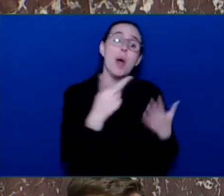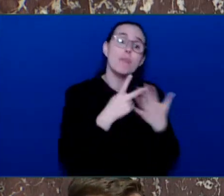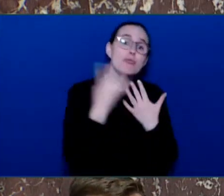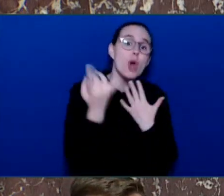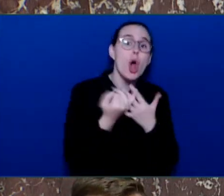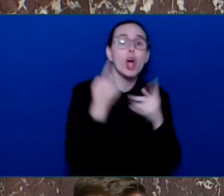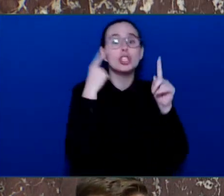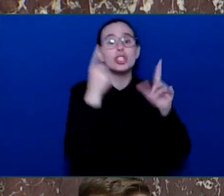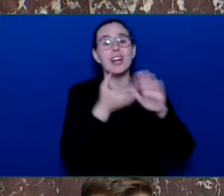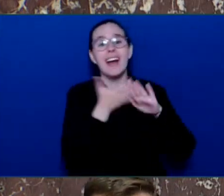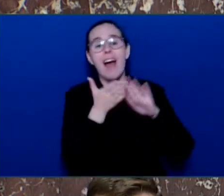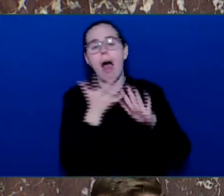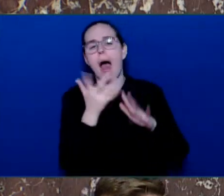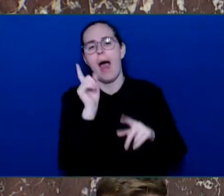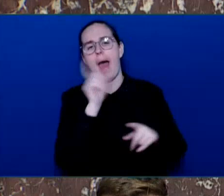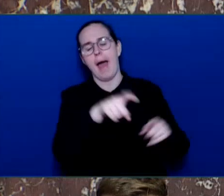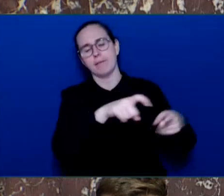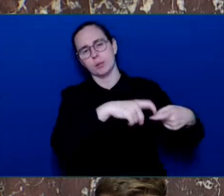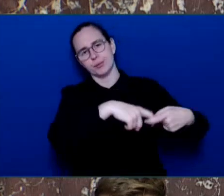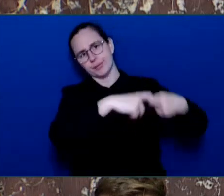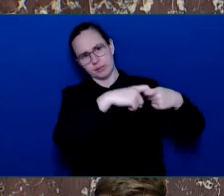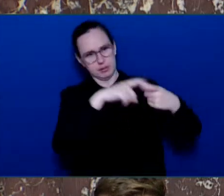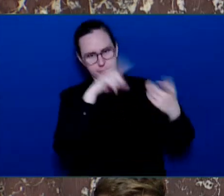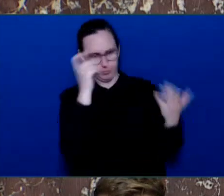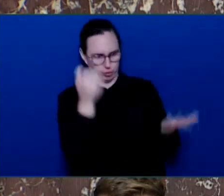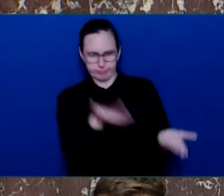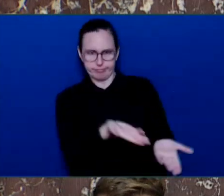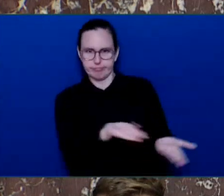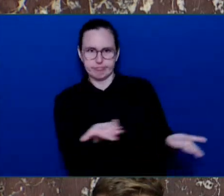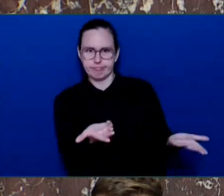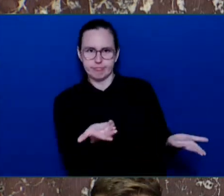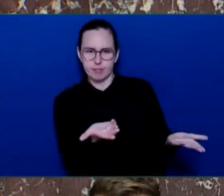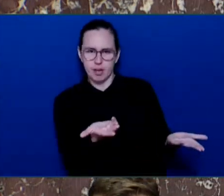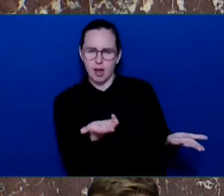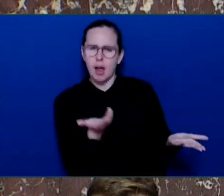a confidential briefing note from BC Hydro itself